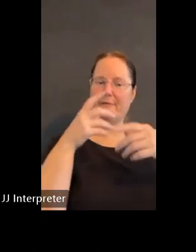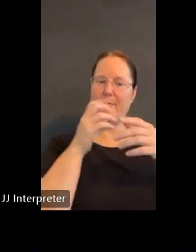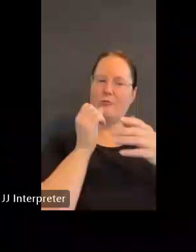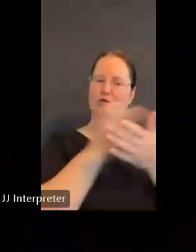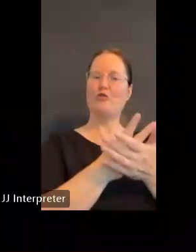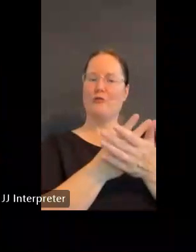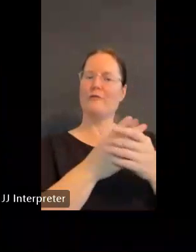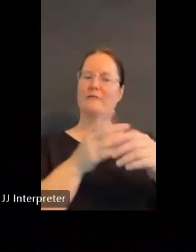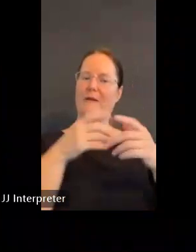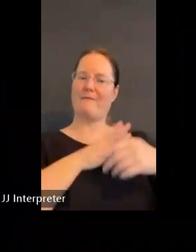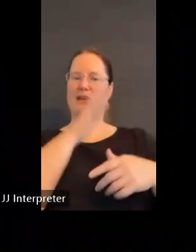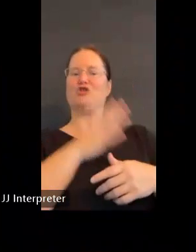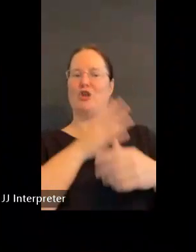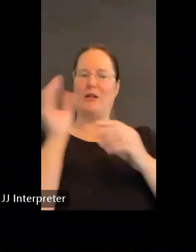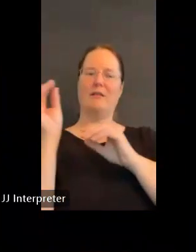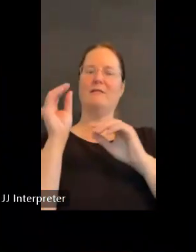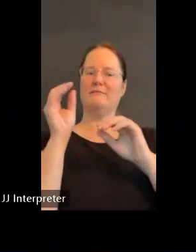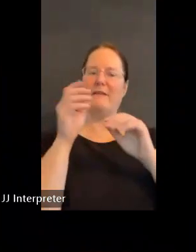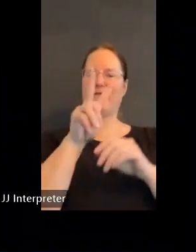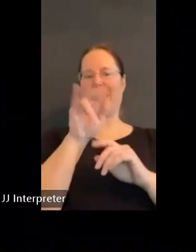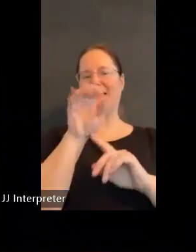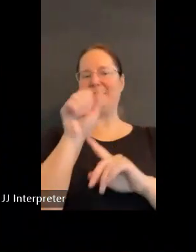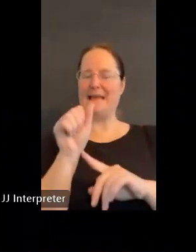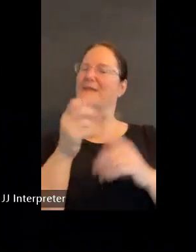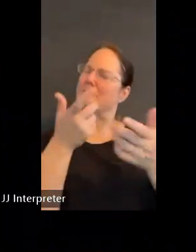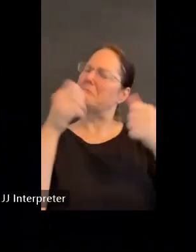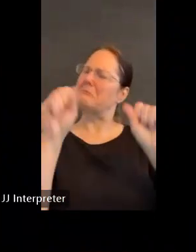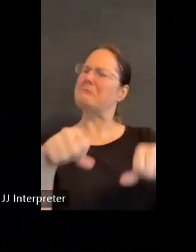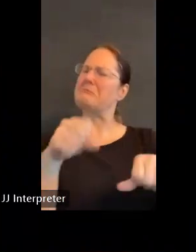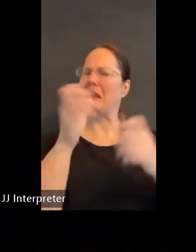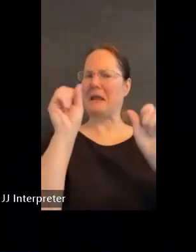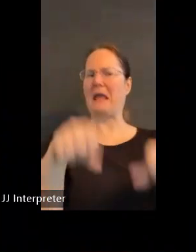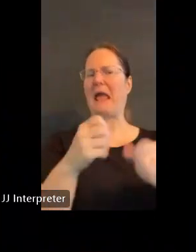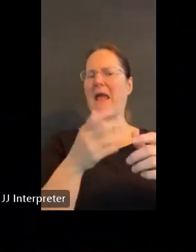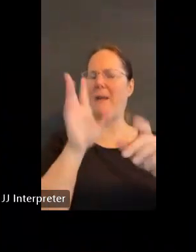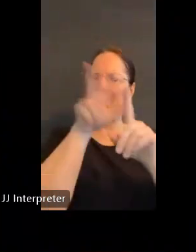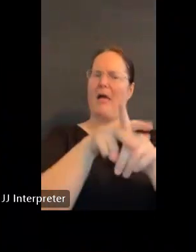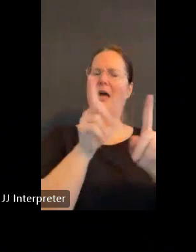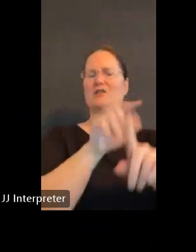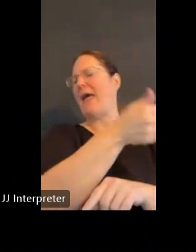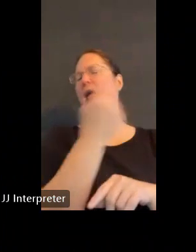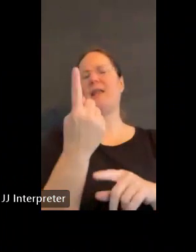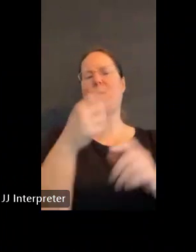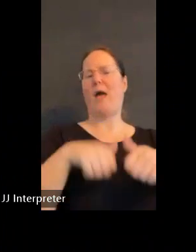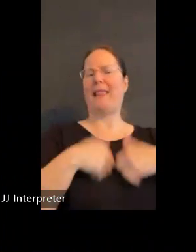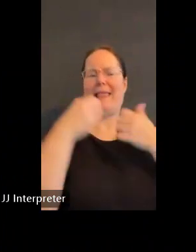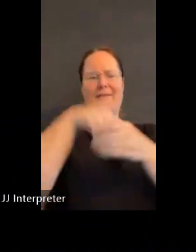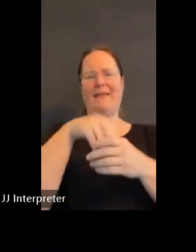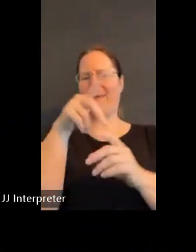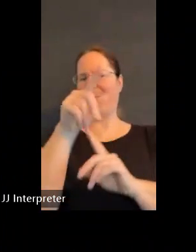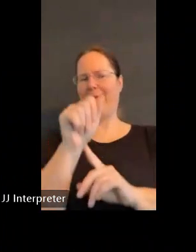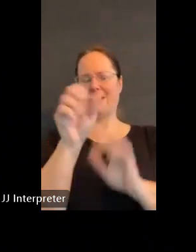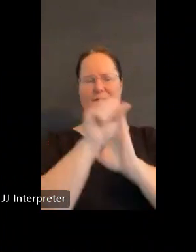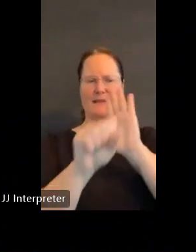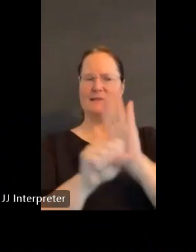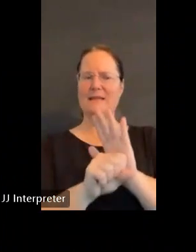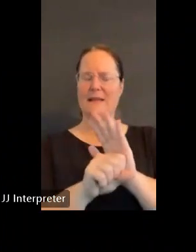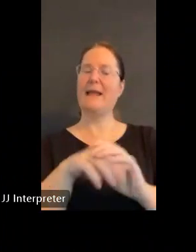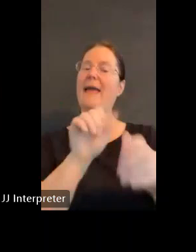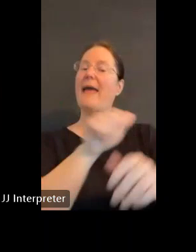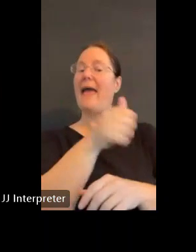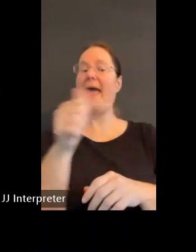All right, and I said any type of normal household animal can be considered an ESA. If there's an animal